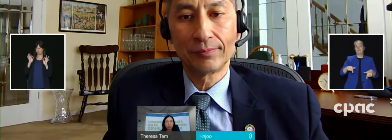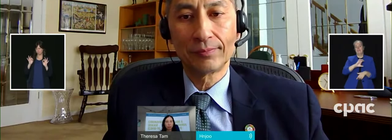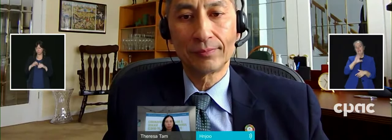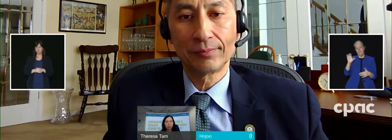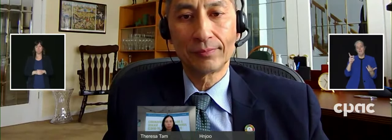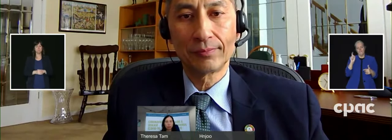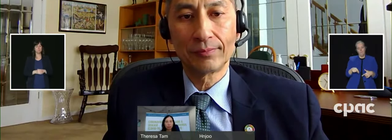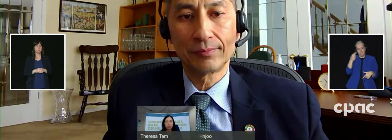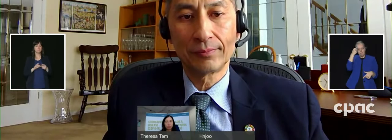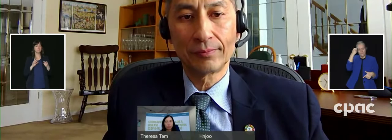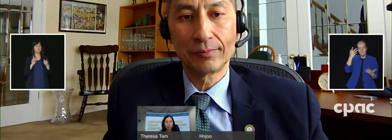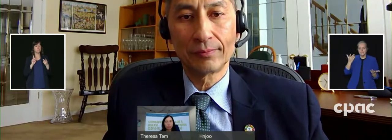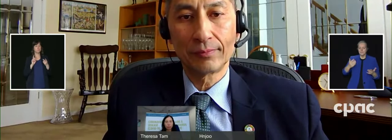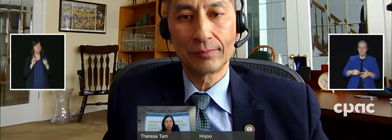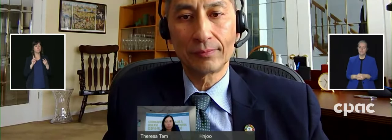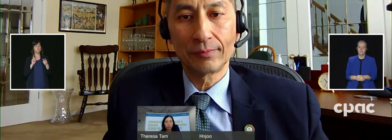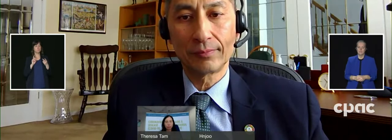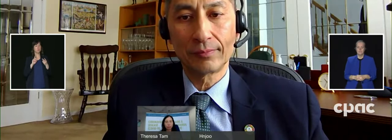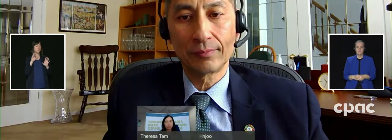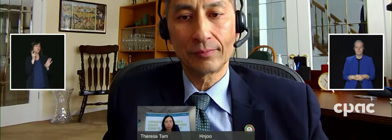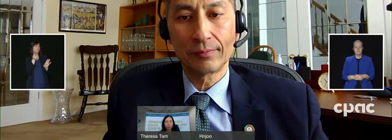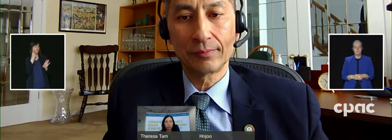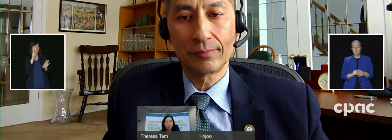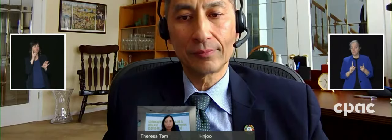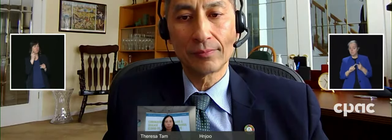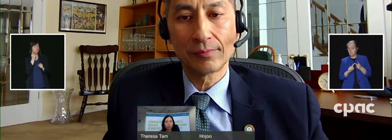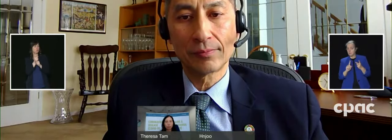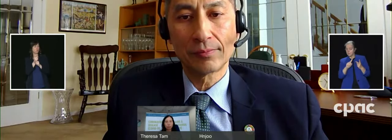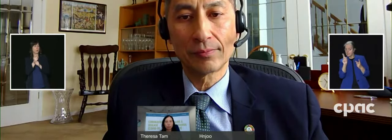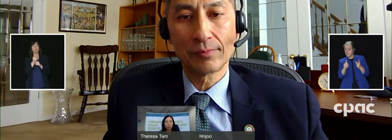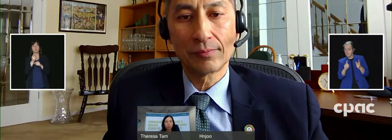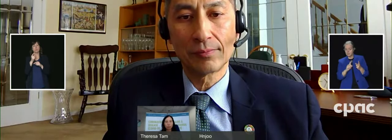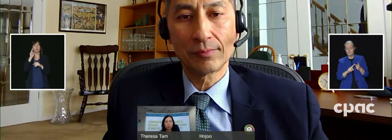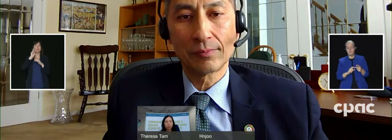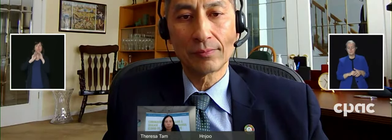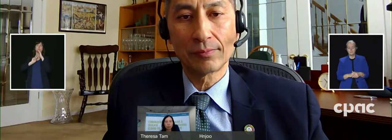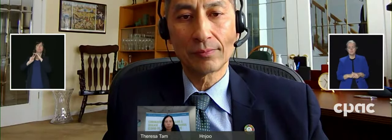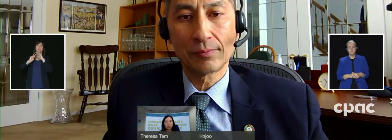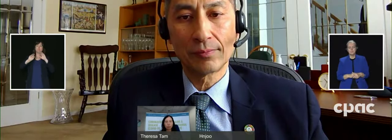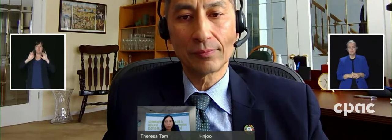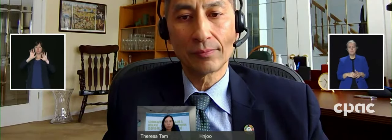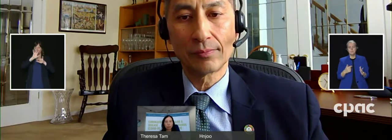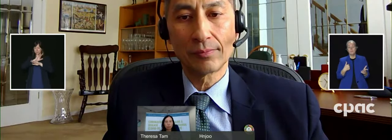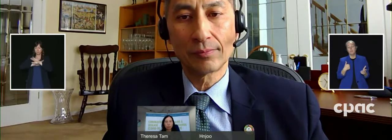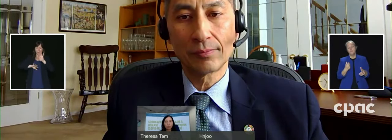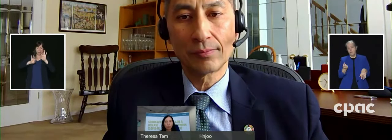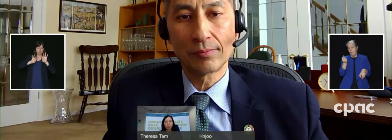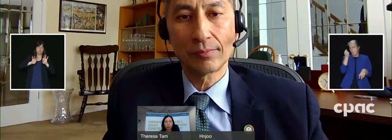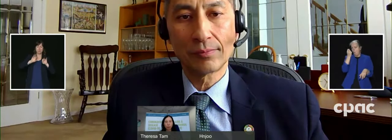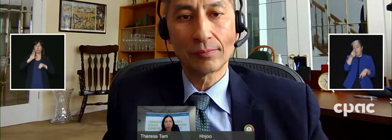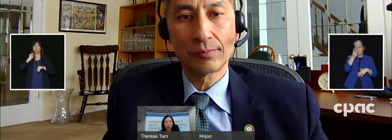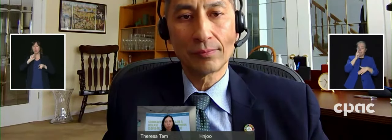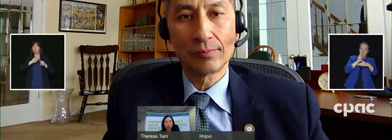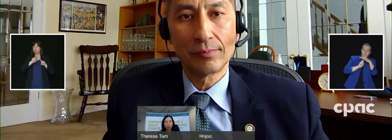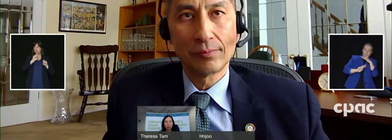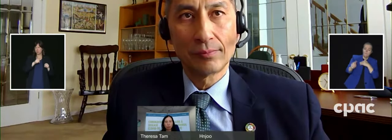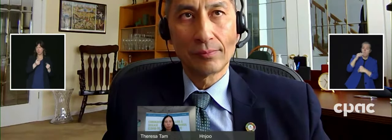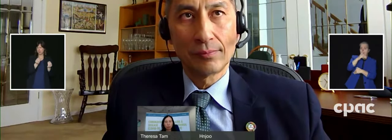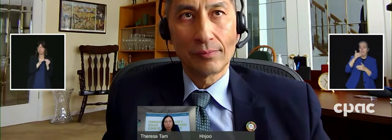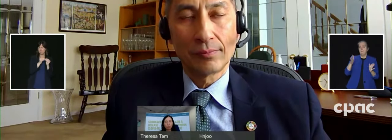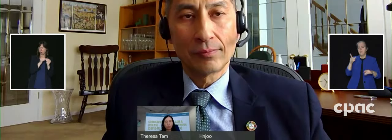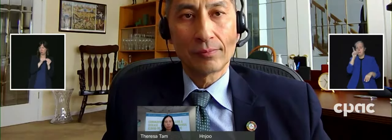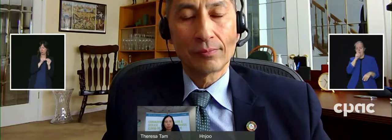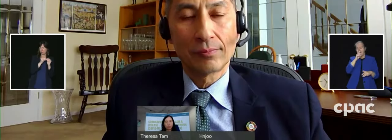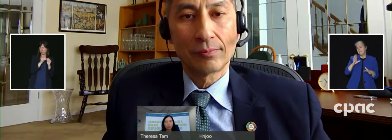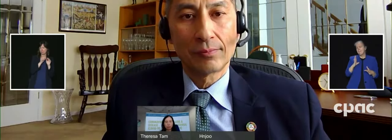thanks for that. So I understand that this is not a crystal ball, but can you be any more clear, at least